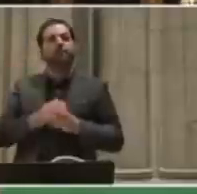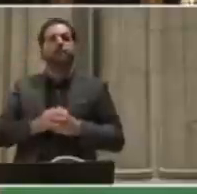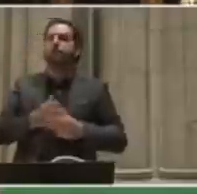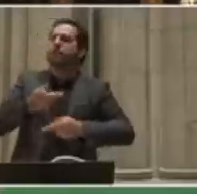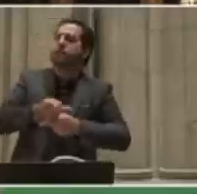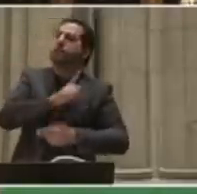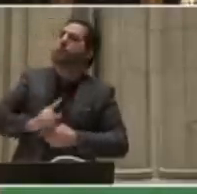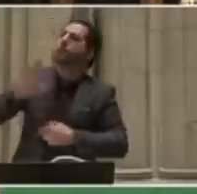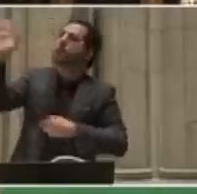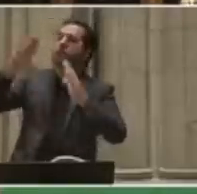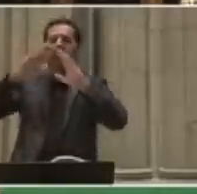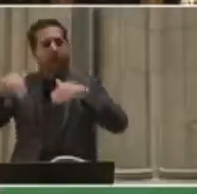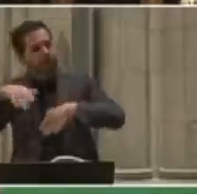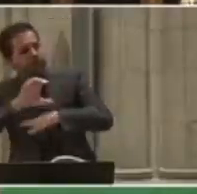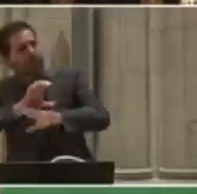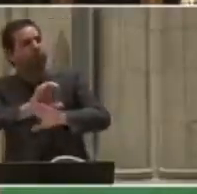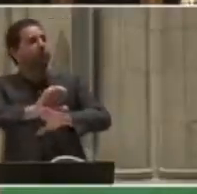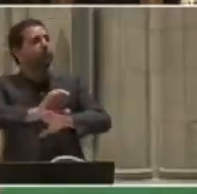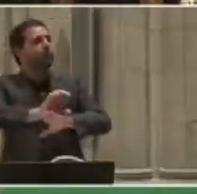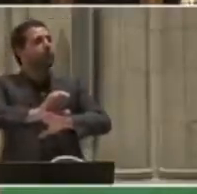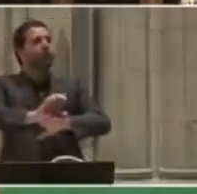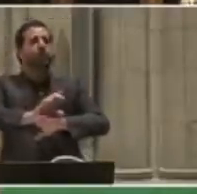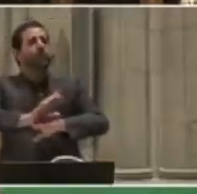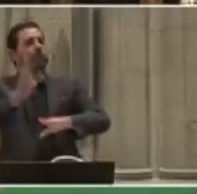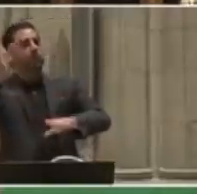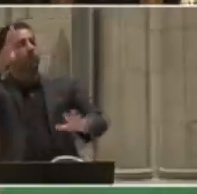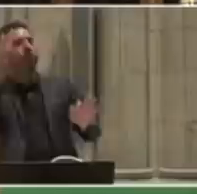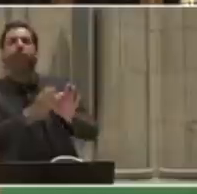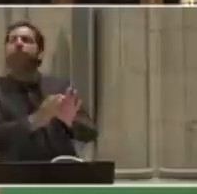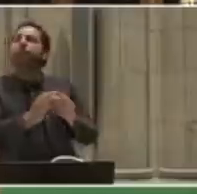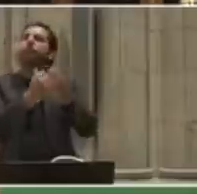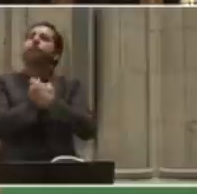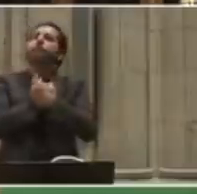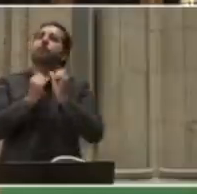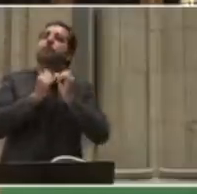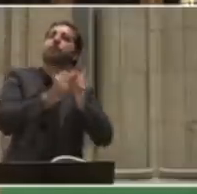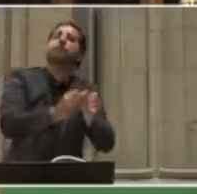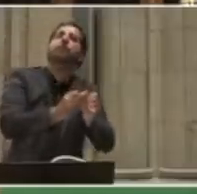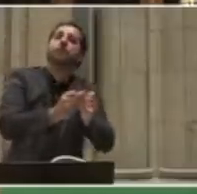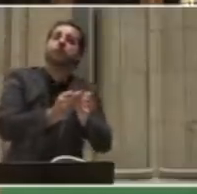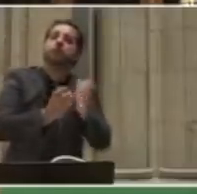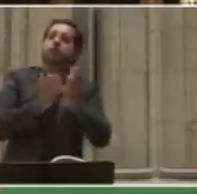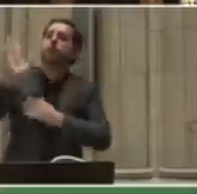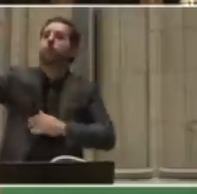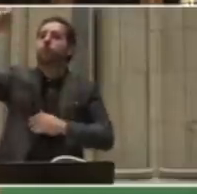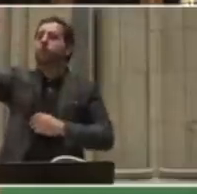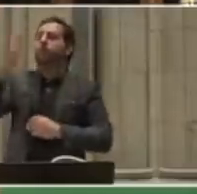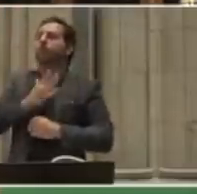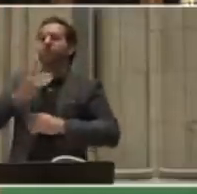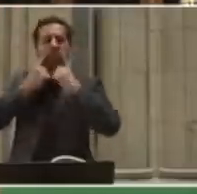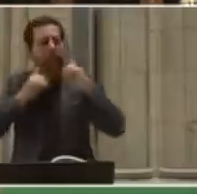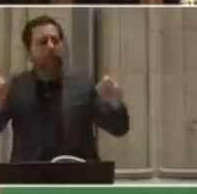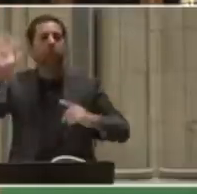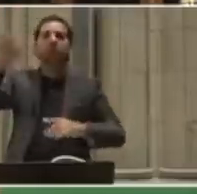Keep, O Lord, your household, the church, in your steadfast faith and love, that through your grace we may